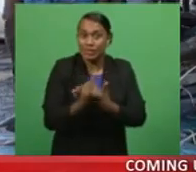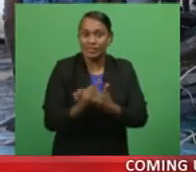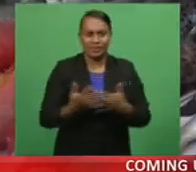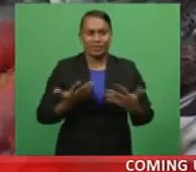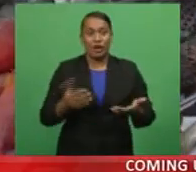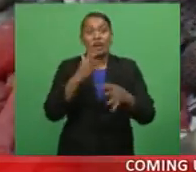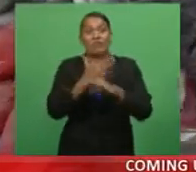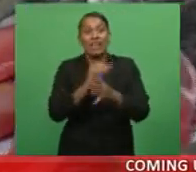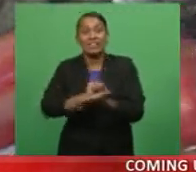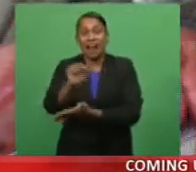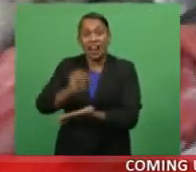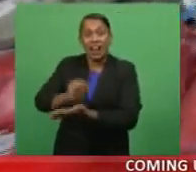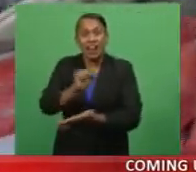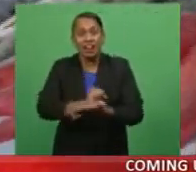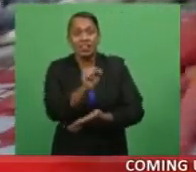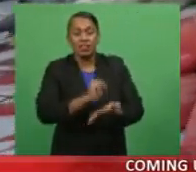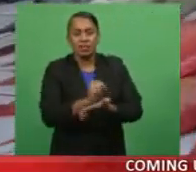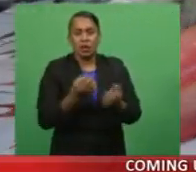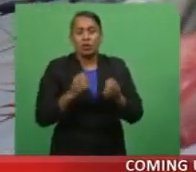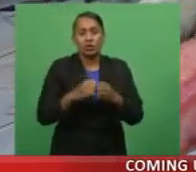expand services.